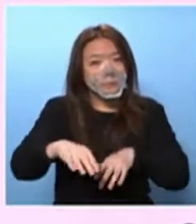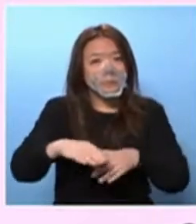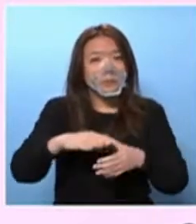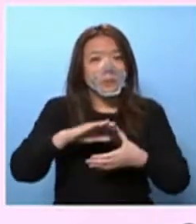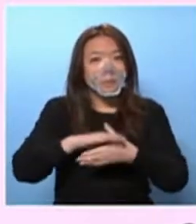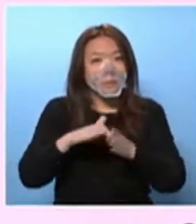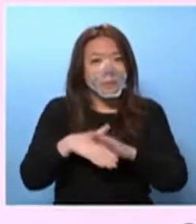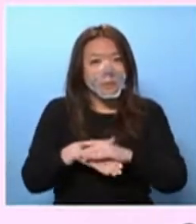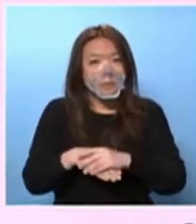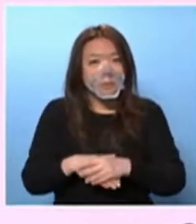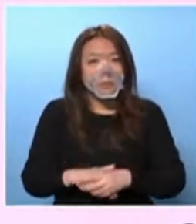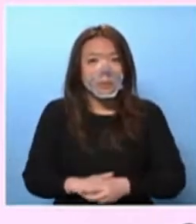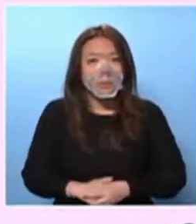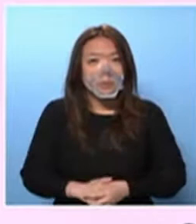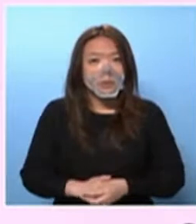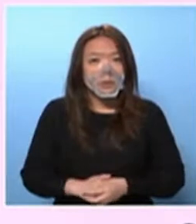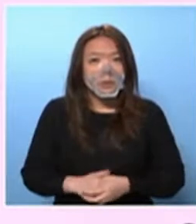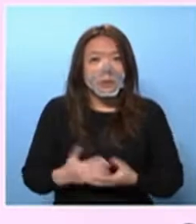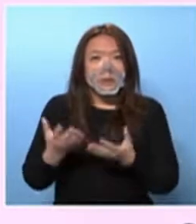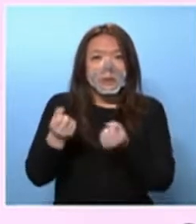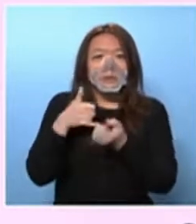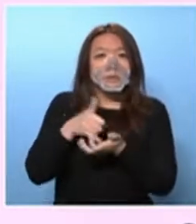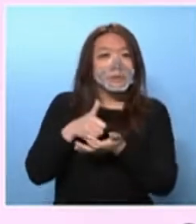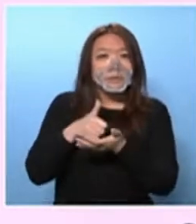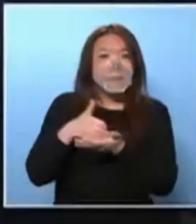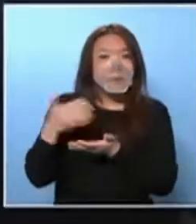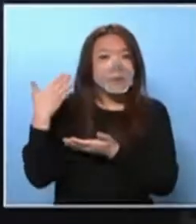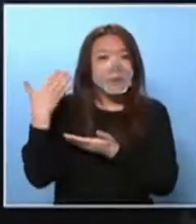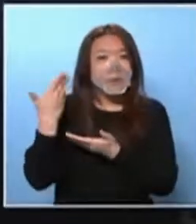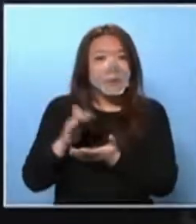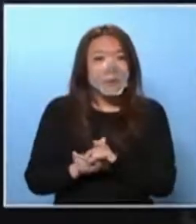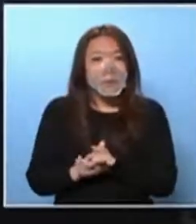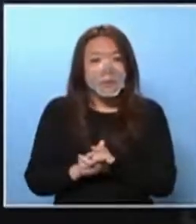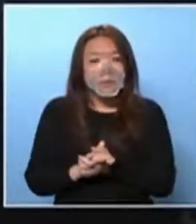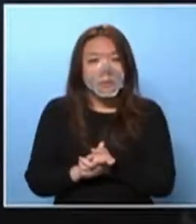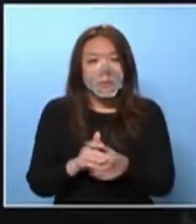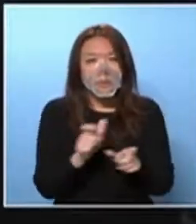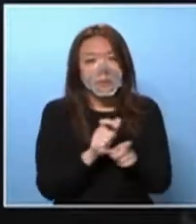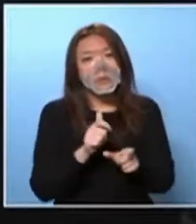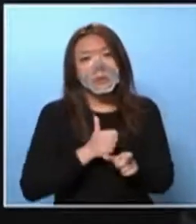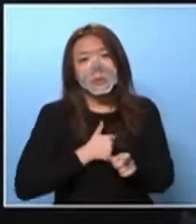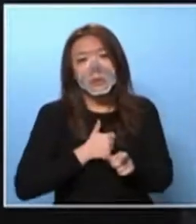cultural edges, as well as first-mover advantage, Hong Kong has been